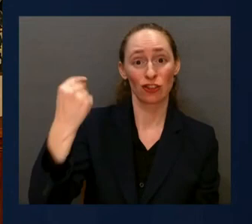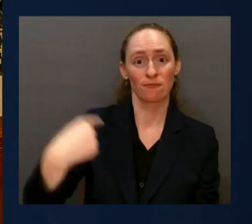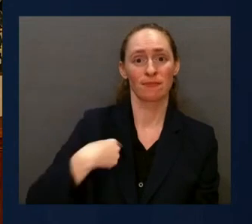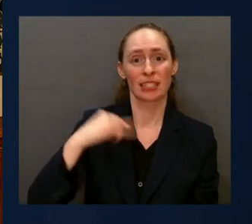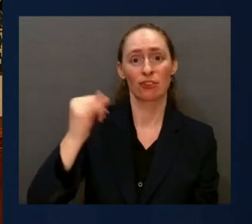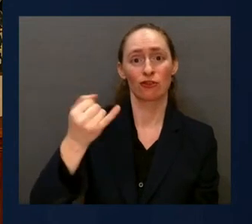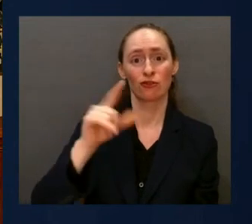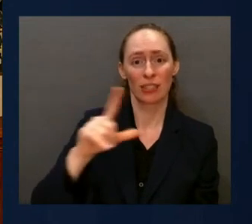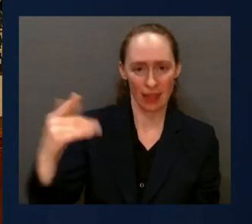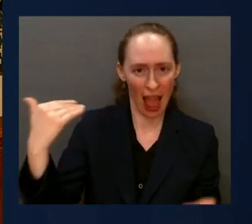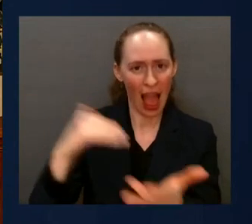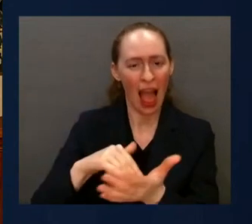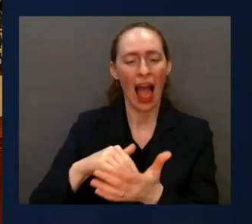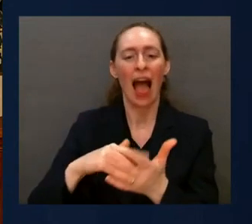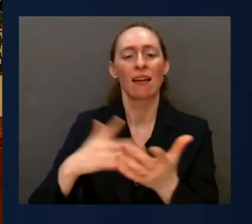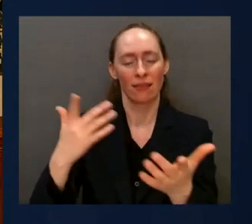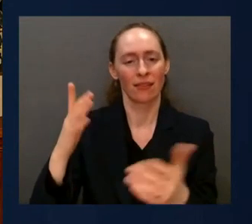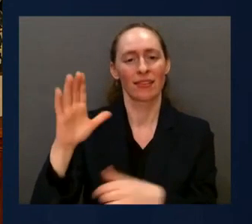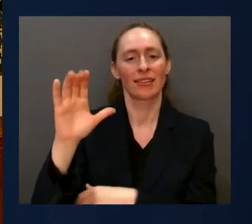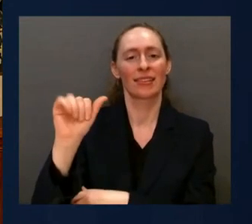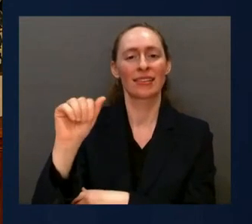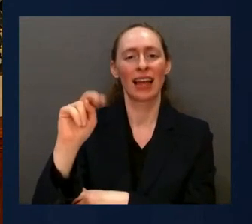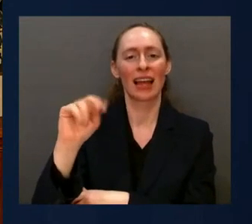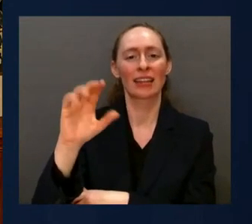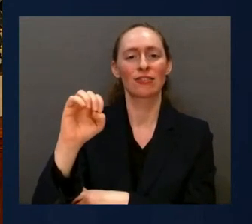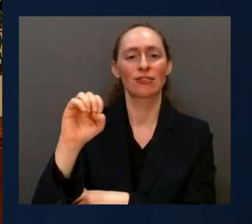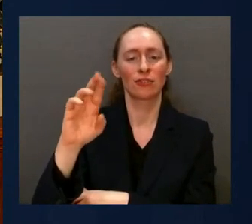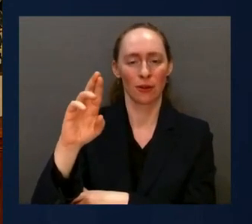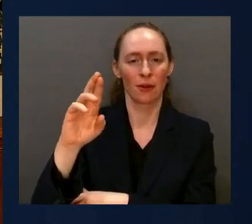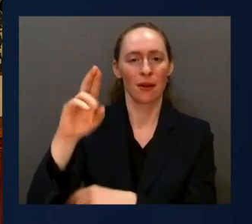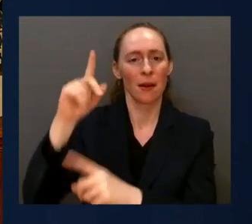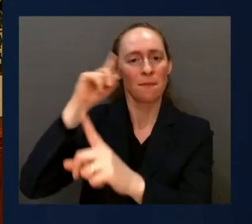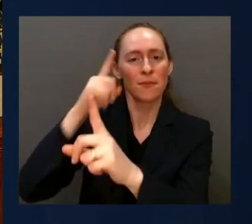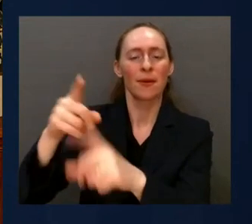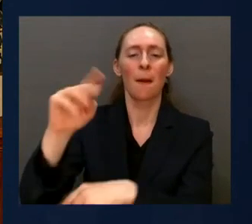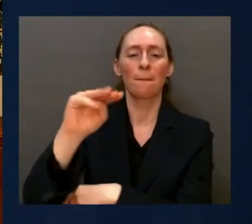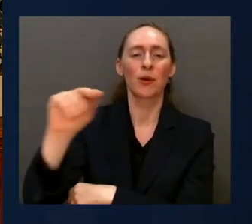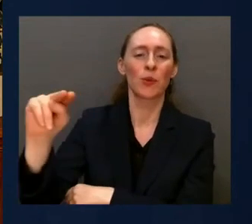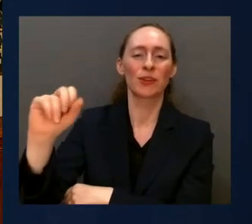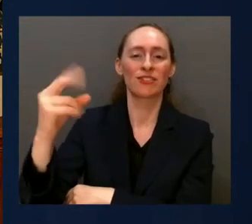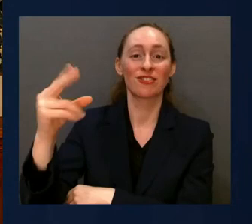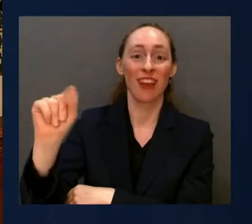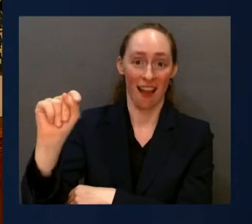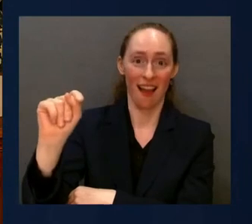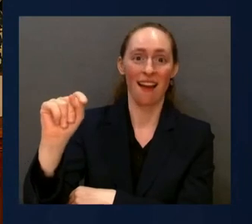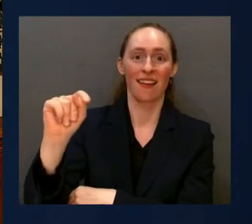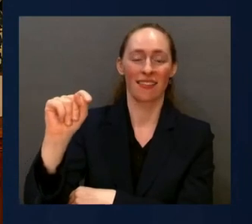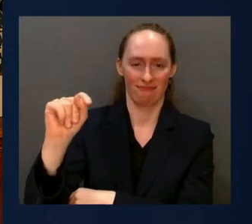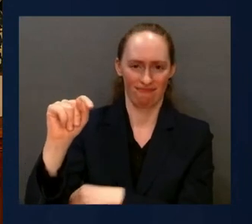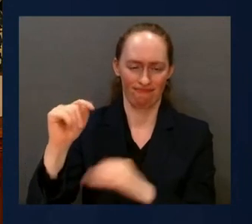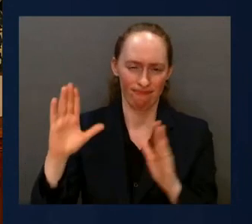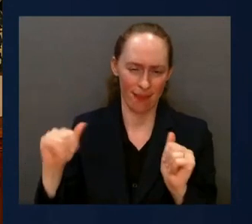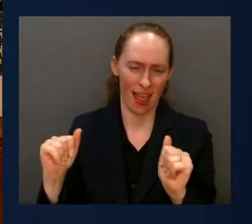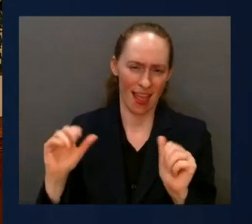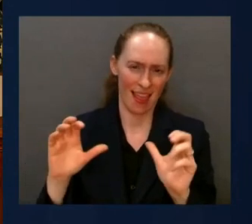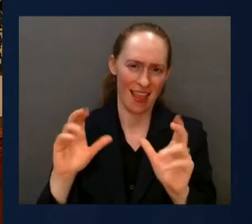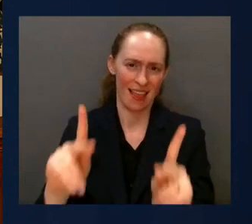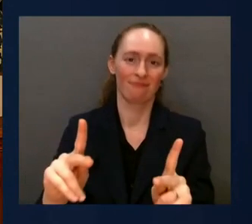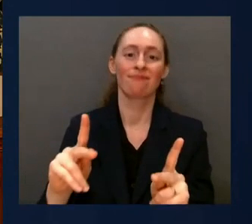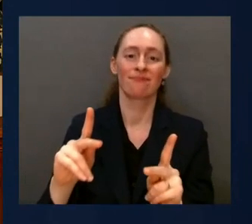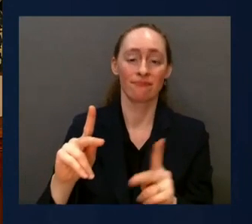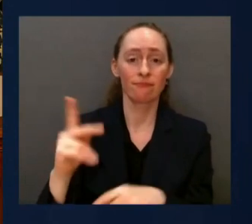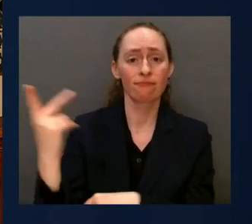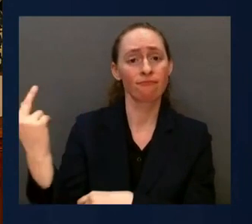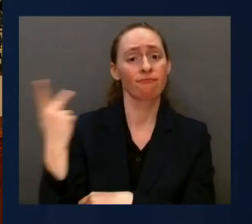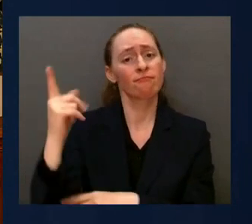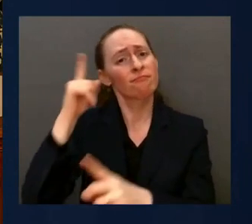to start with President Obama, asked me to lead our administration on this issue. Our goal is to cut the cancer death rates at